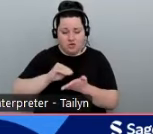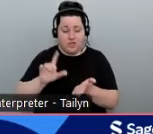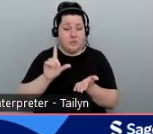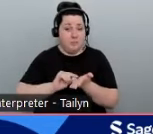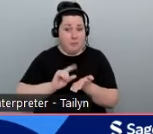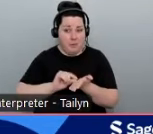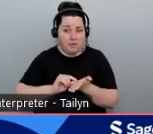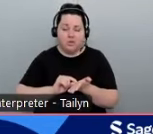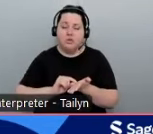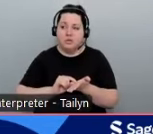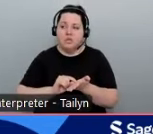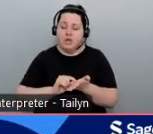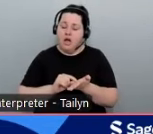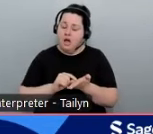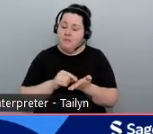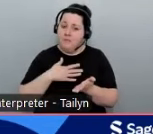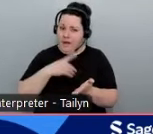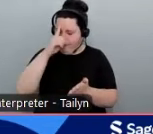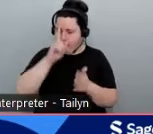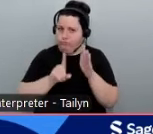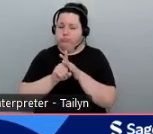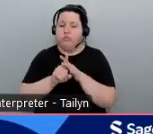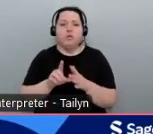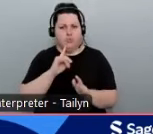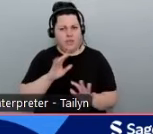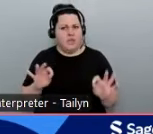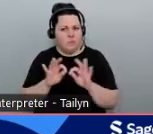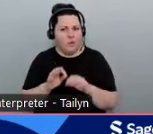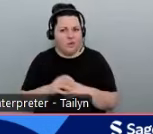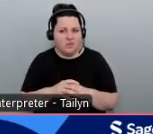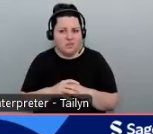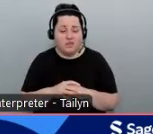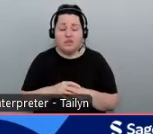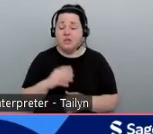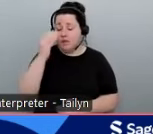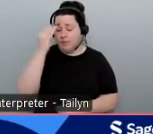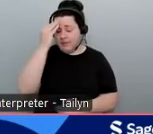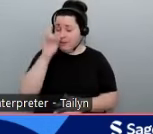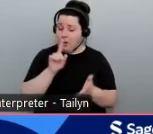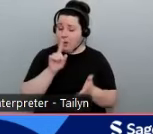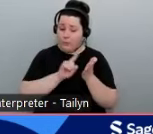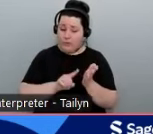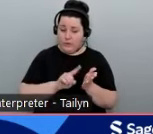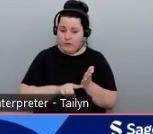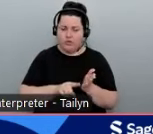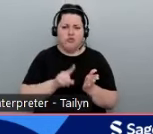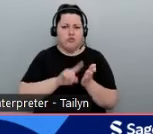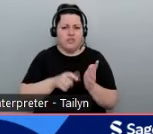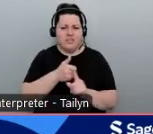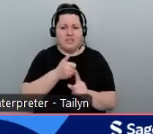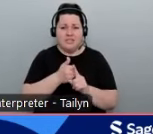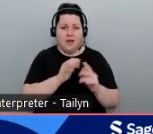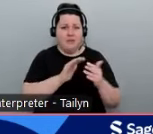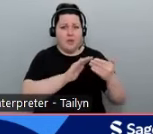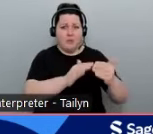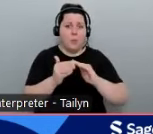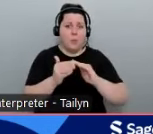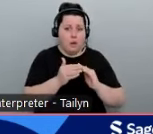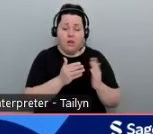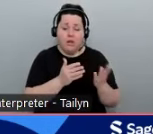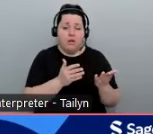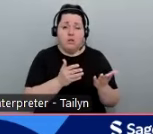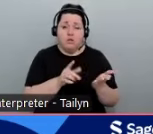mind is the importance of it. When we think about research, research is communal. Research in our fields only